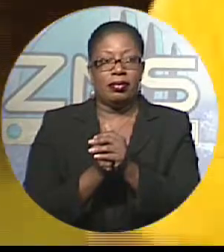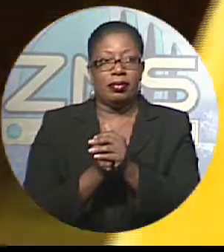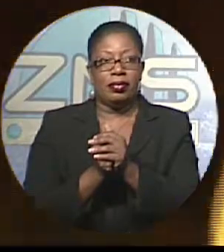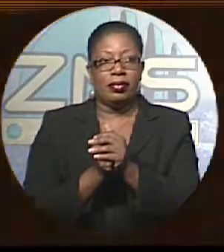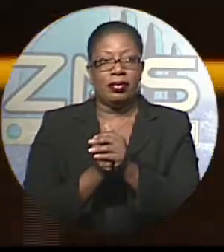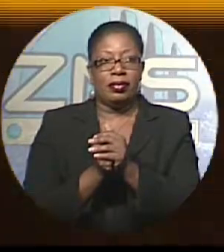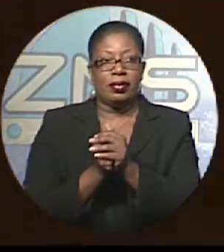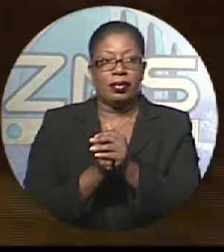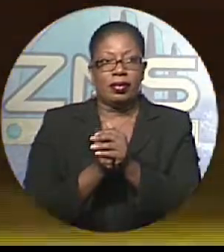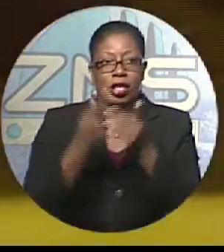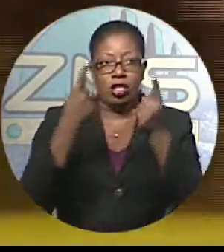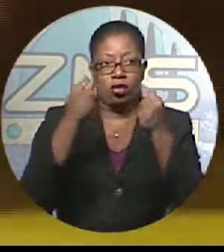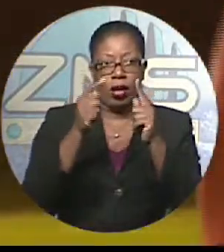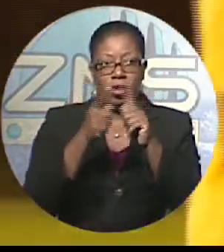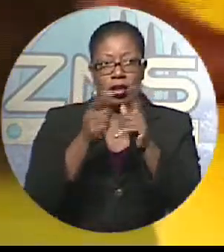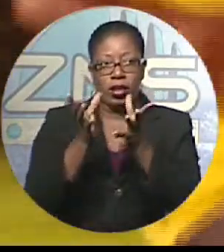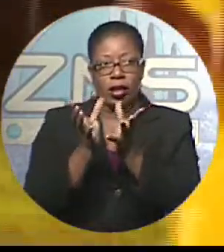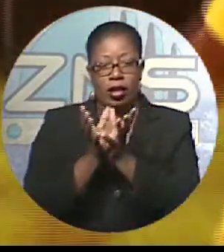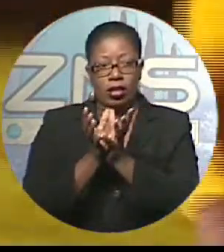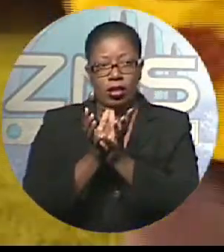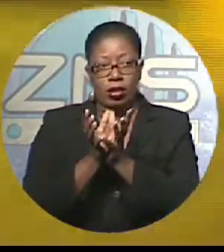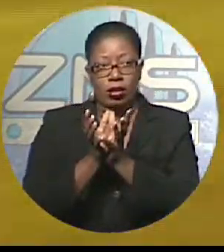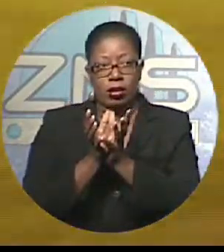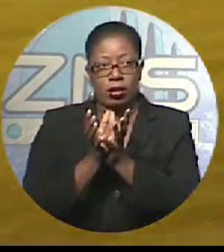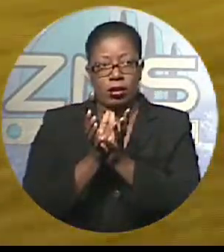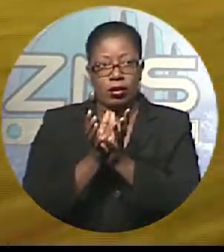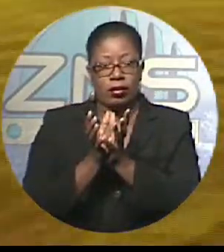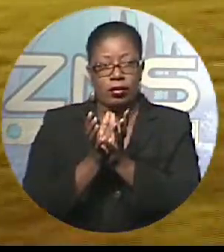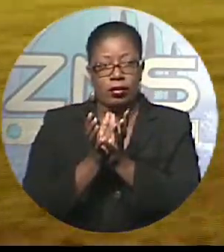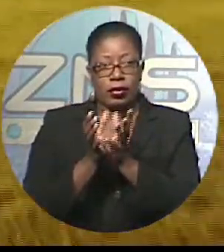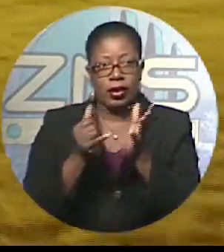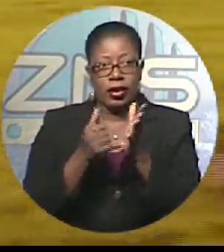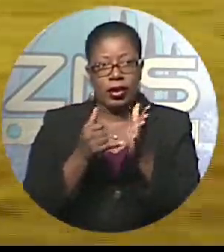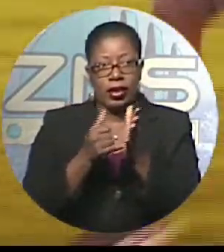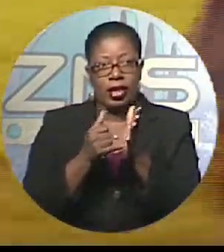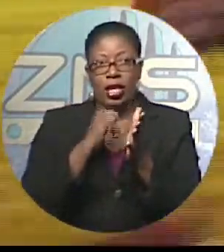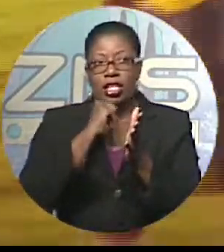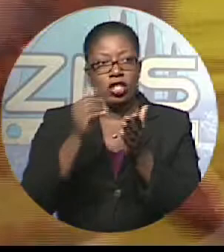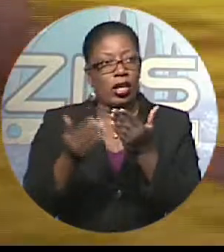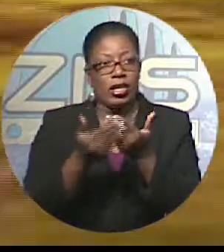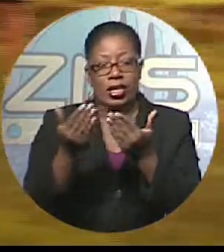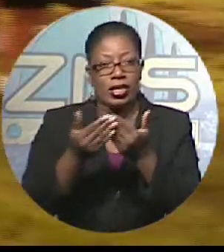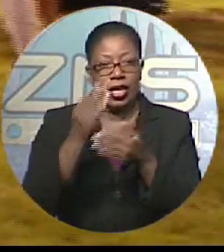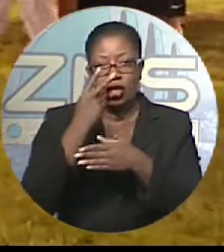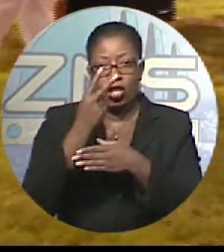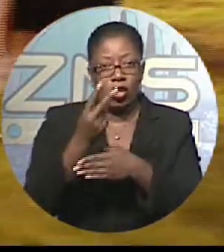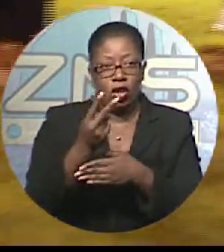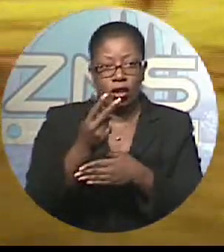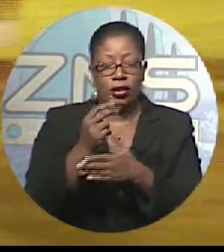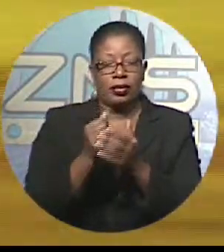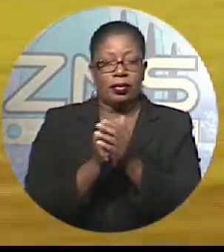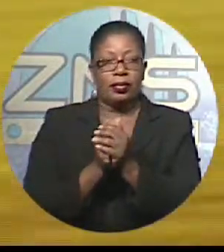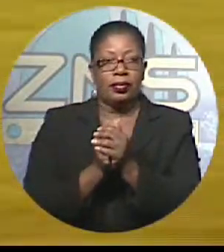Kelsey's new partner Keith ensured that shagging fly balls isn't as easy as it looks.